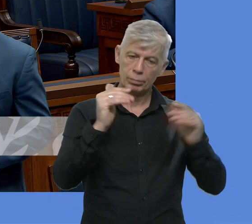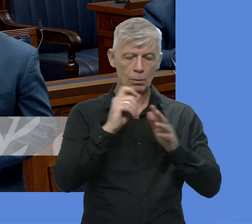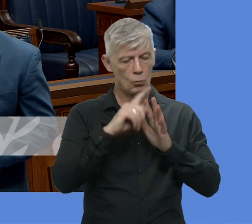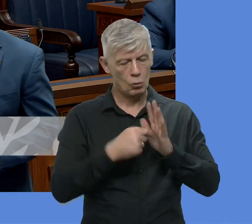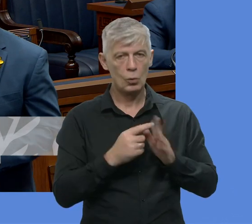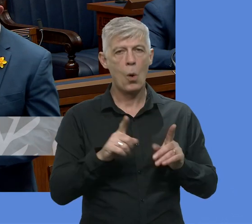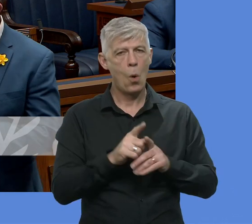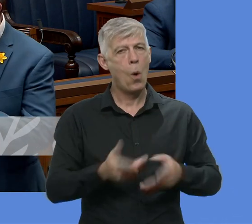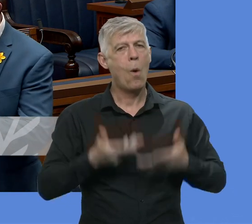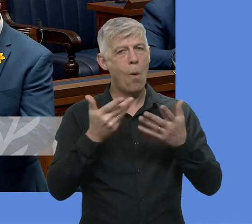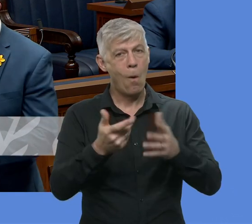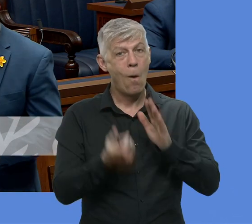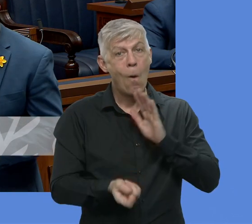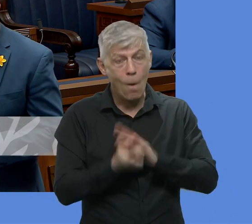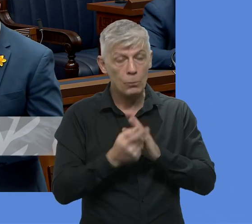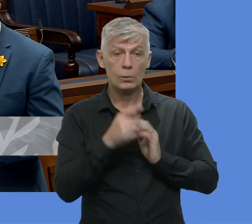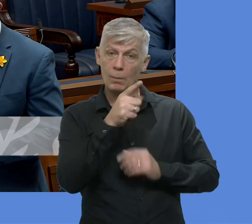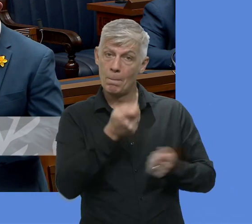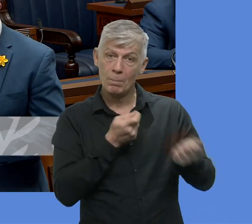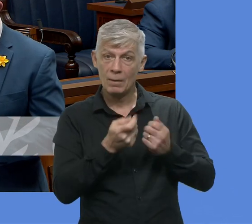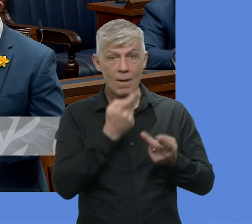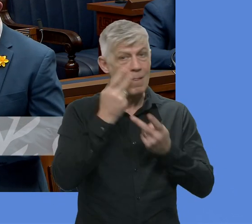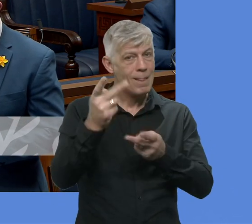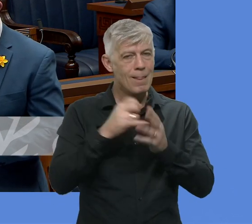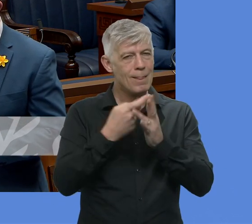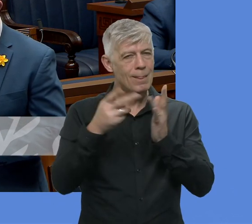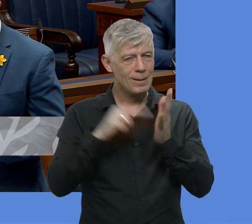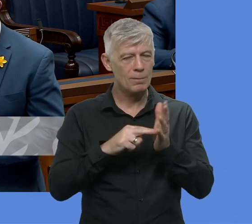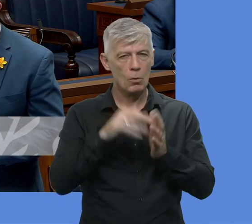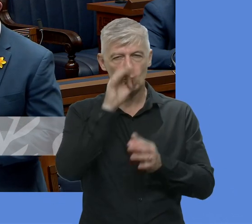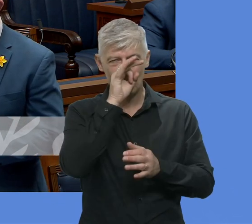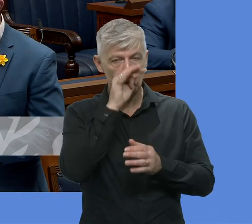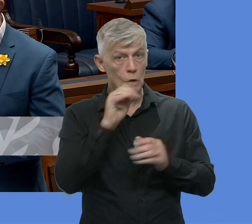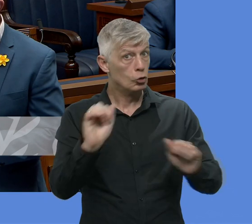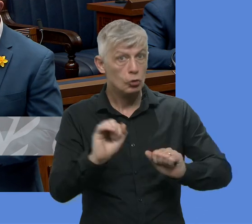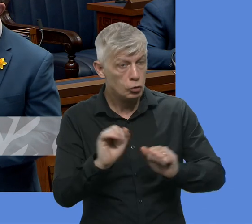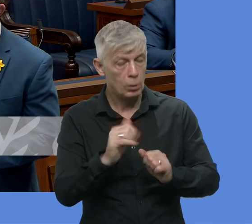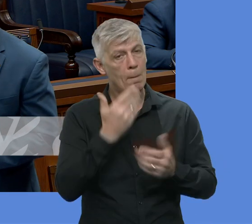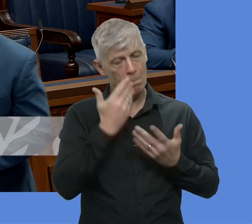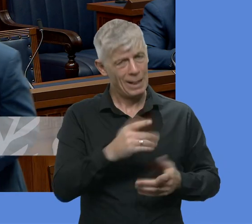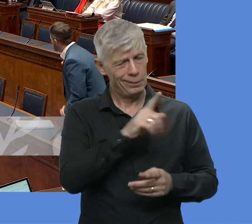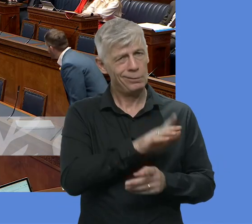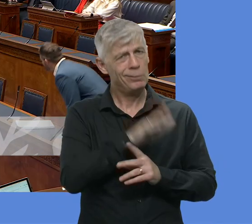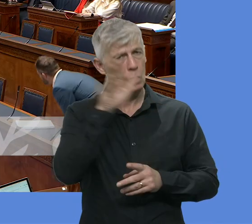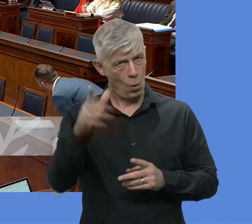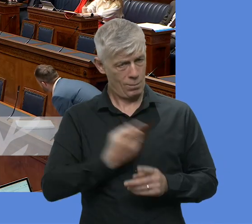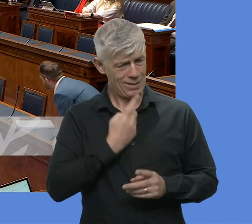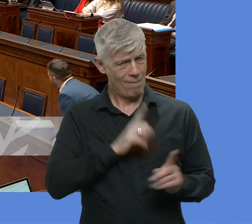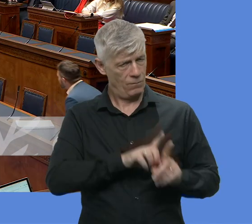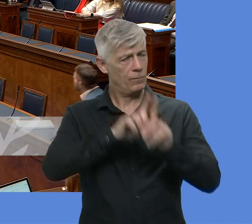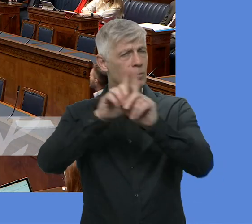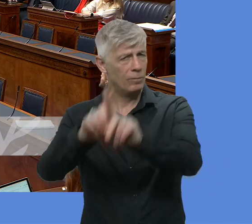offer the opportunity for the Minister, if he hasn't yet visited Lisburn Rangers and Lagan Valley Lisburn with me, done so far, to visit with myself.